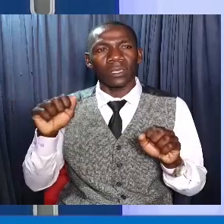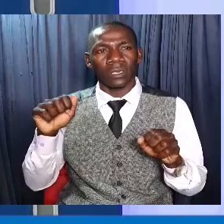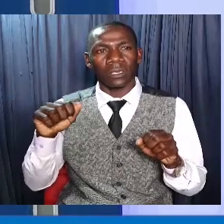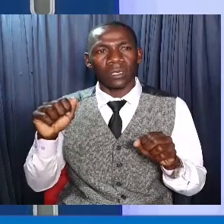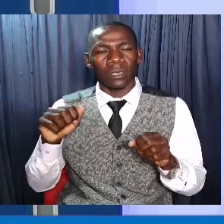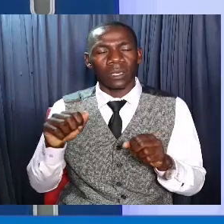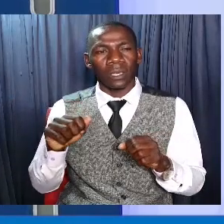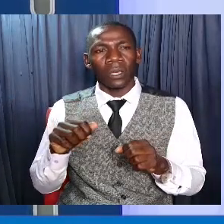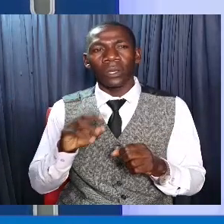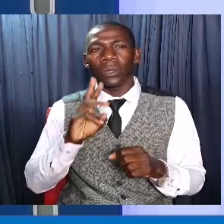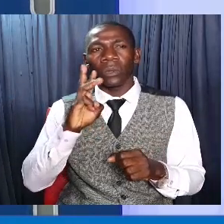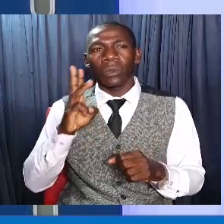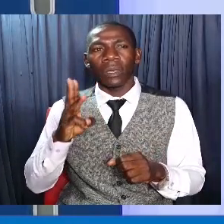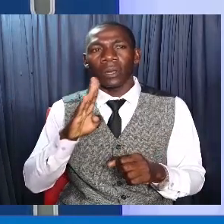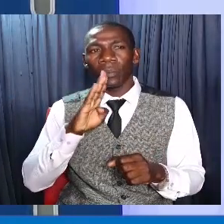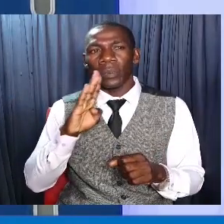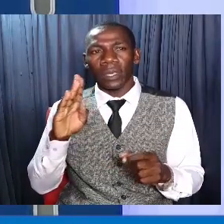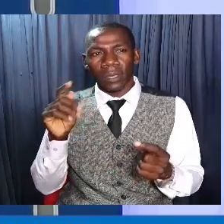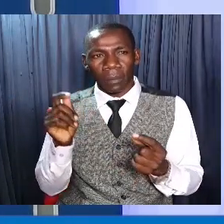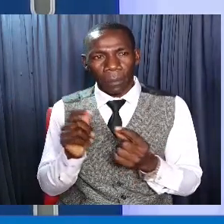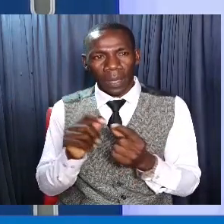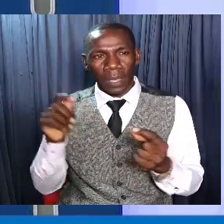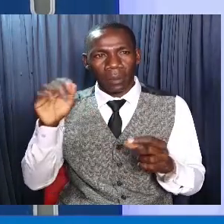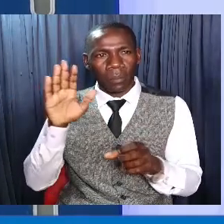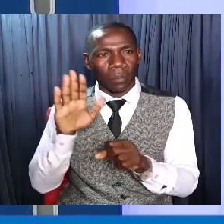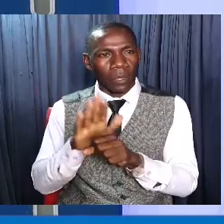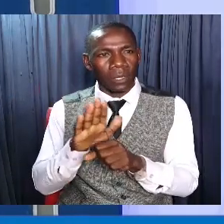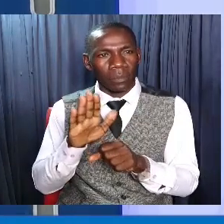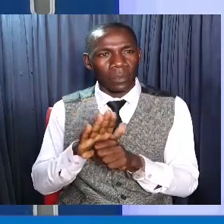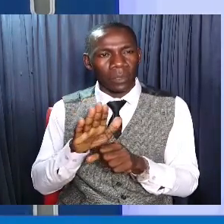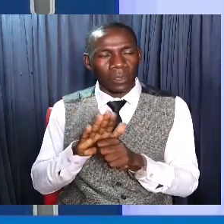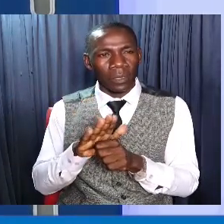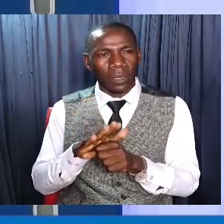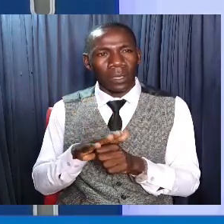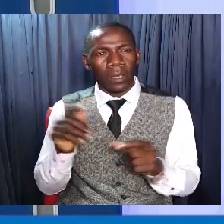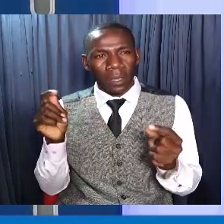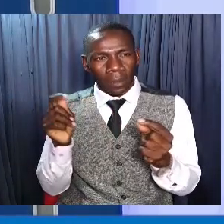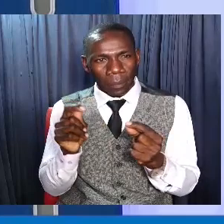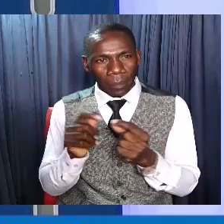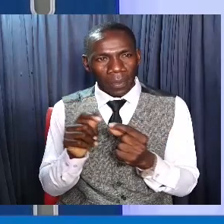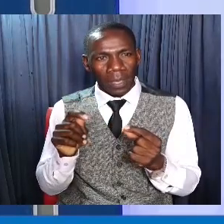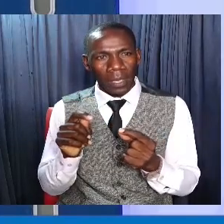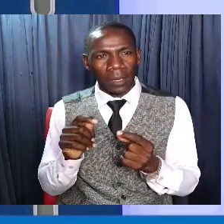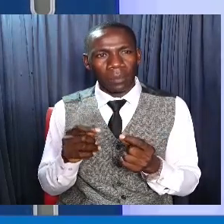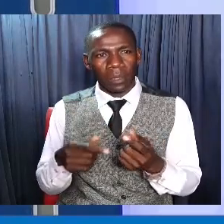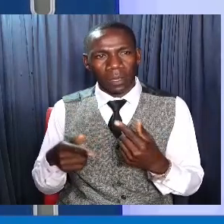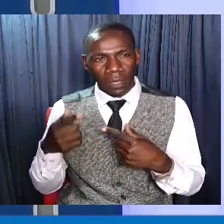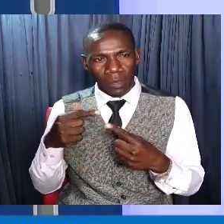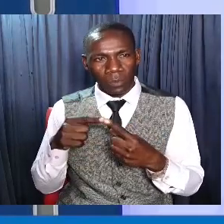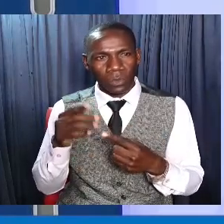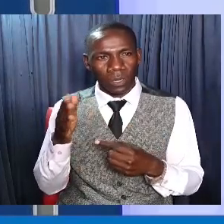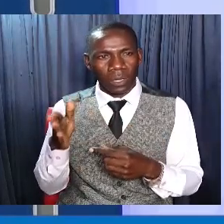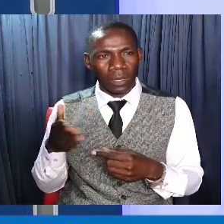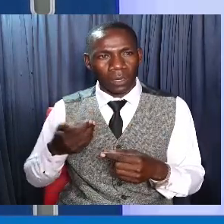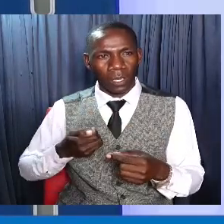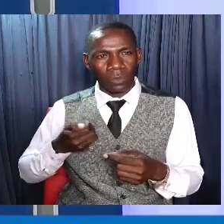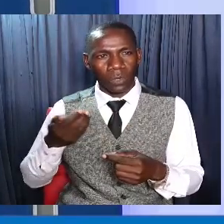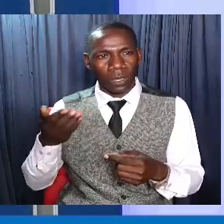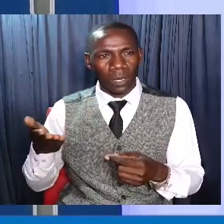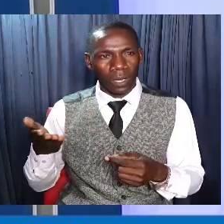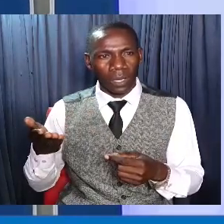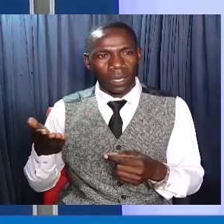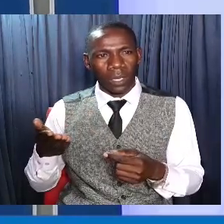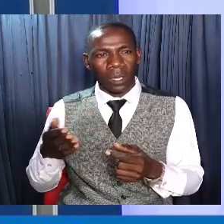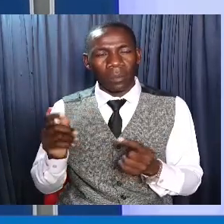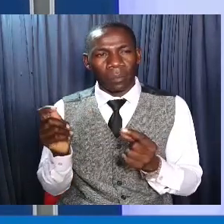right. Utaumwa sana. You'll be too much in pain. Na kweli kukuumwa sana kukaja. And truly the serious pains came to her. Kuumwa sana